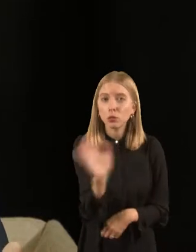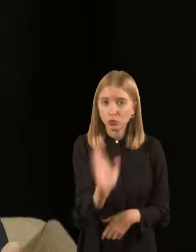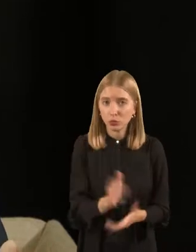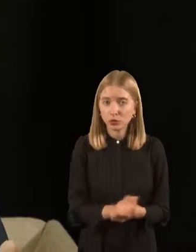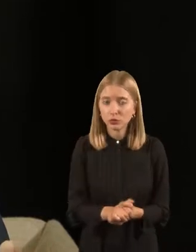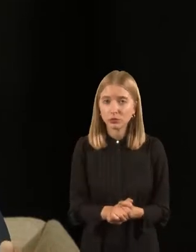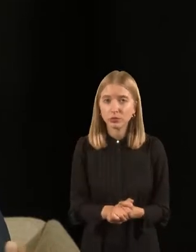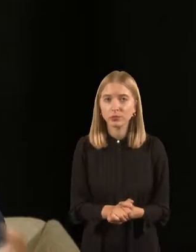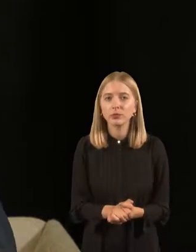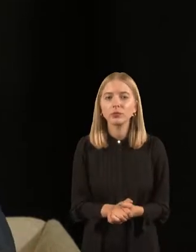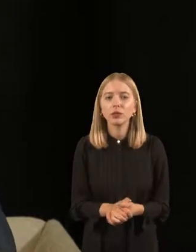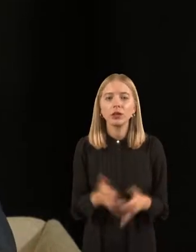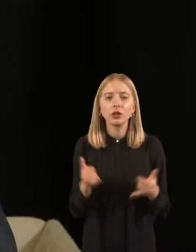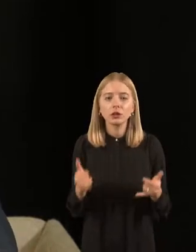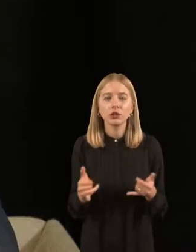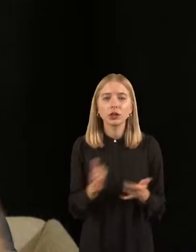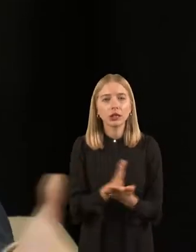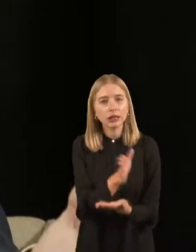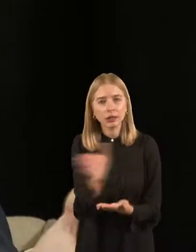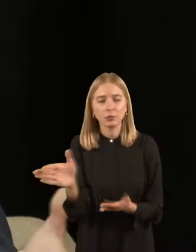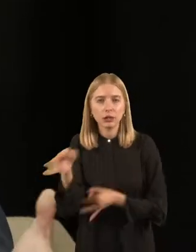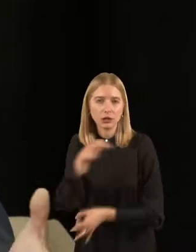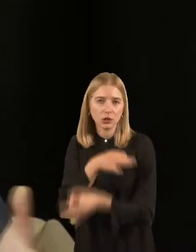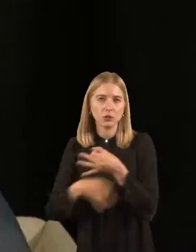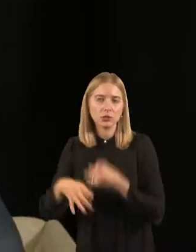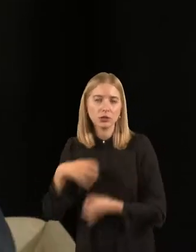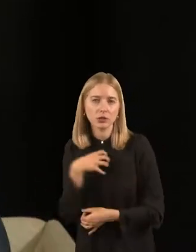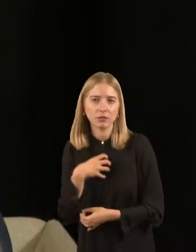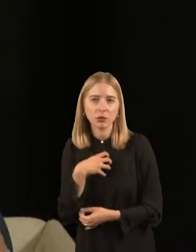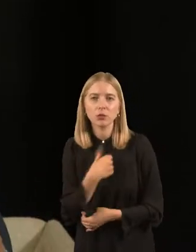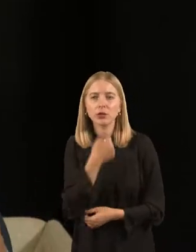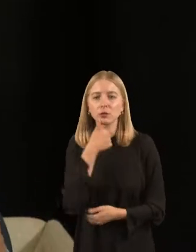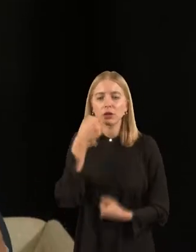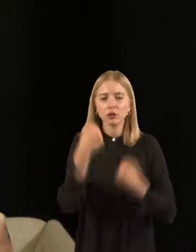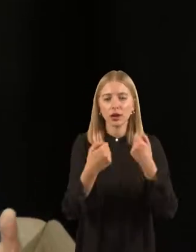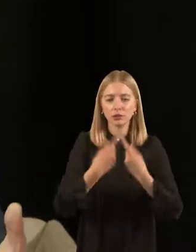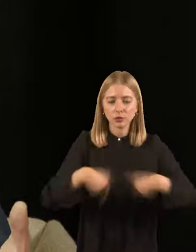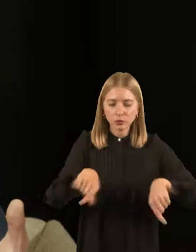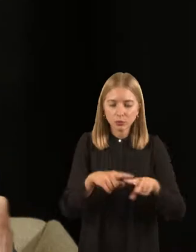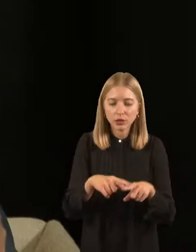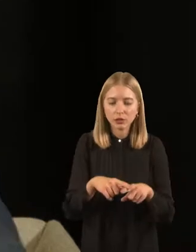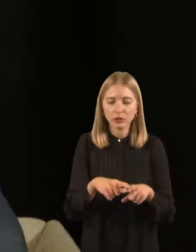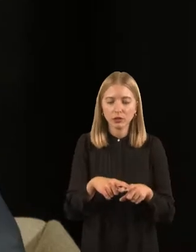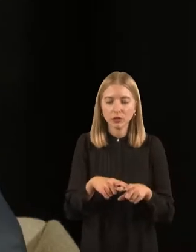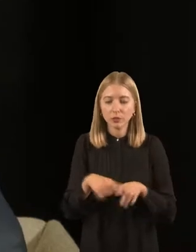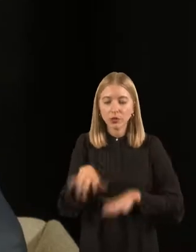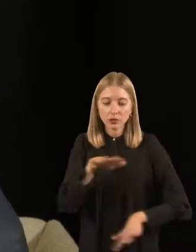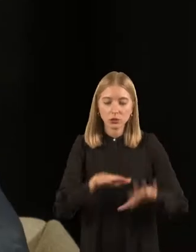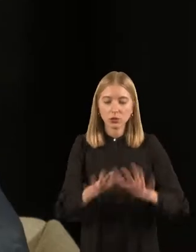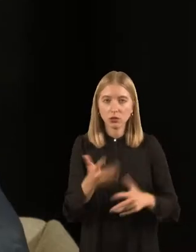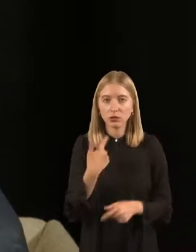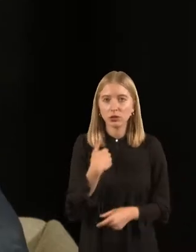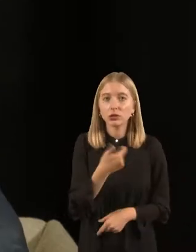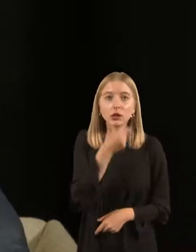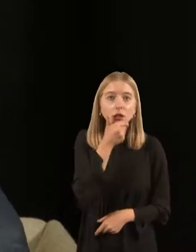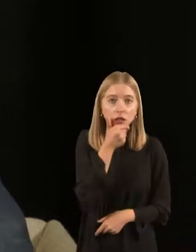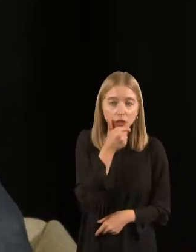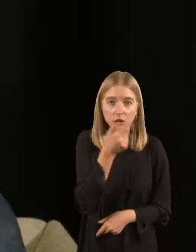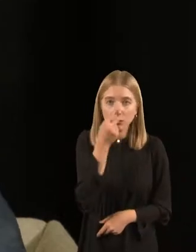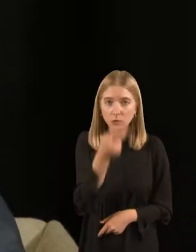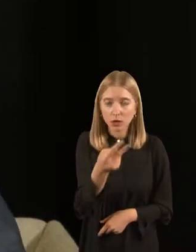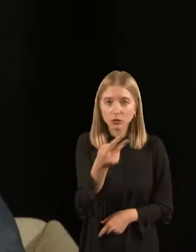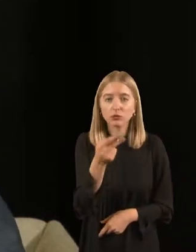as a digitalization will make redundant certain vehicles, if I may